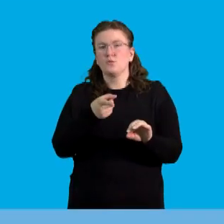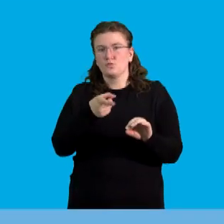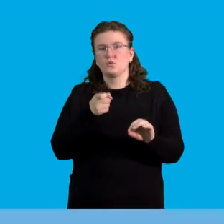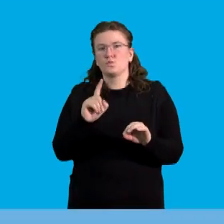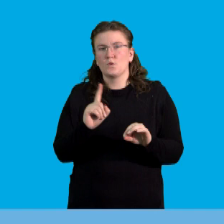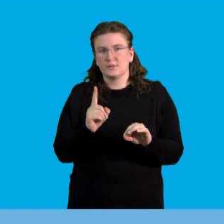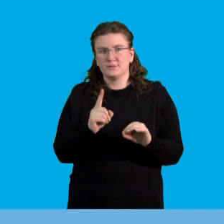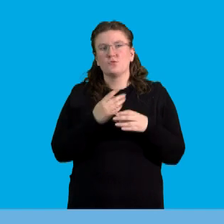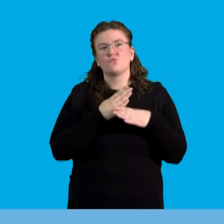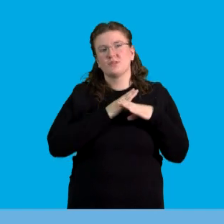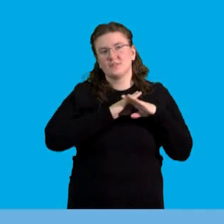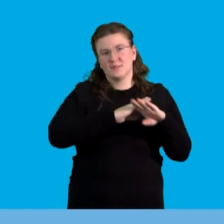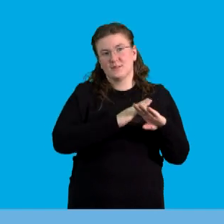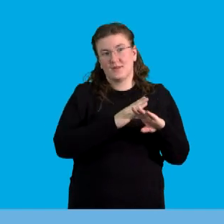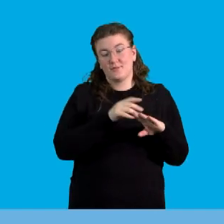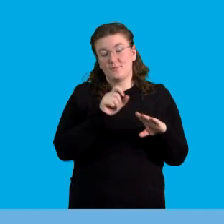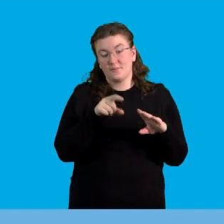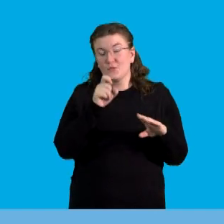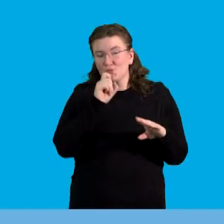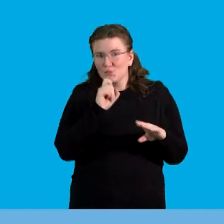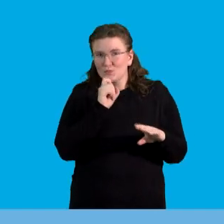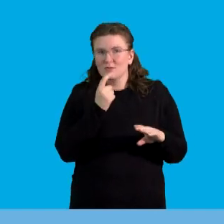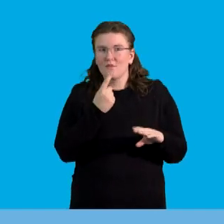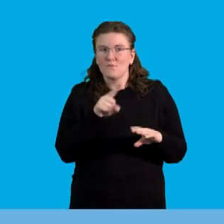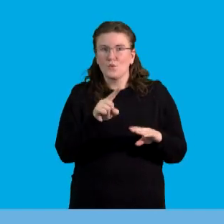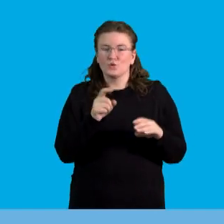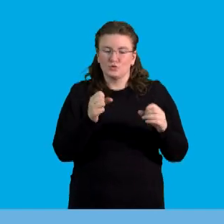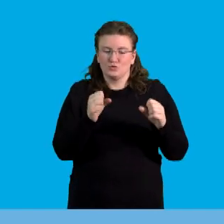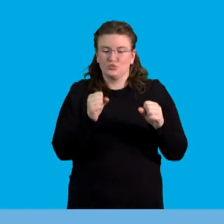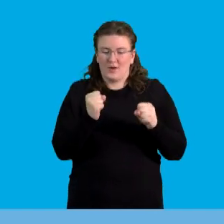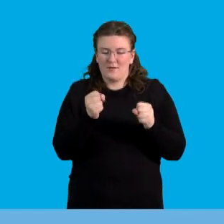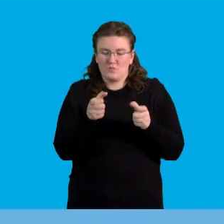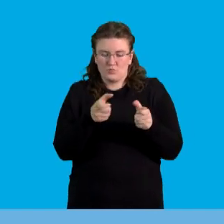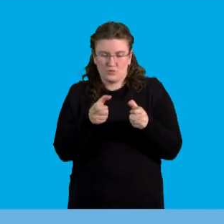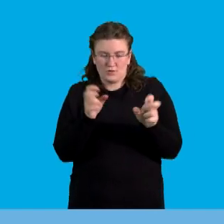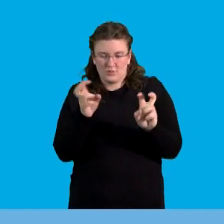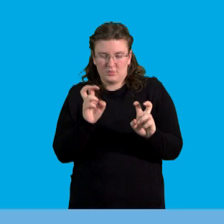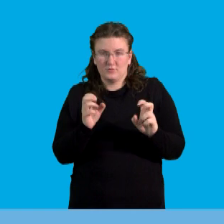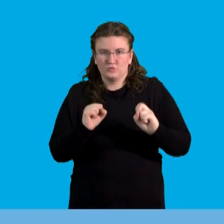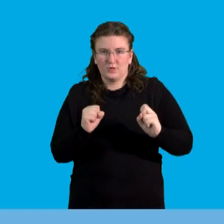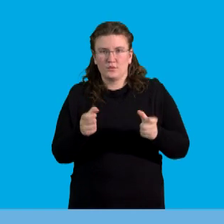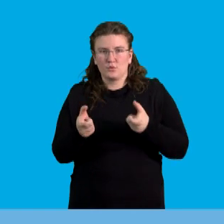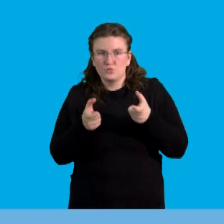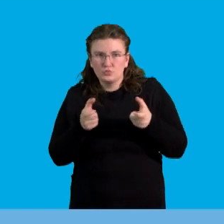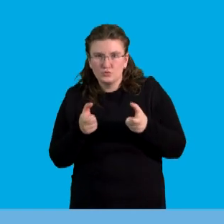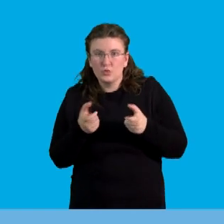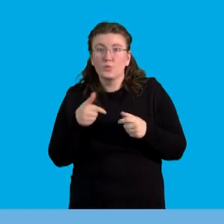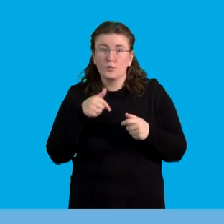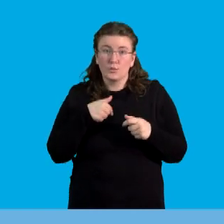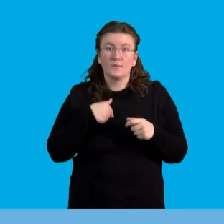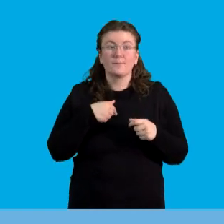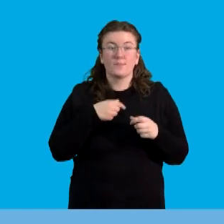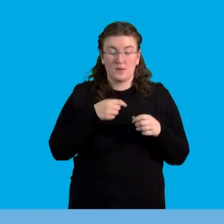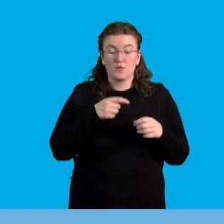resistors, and they are used to regulate the strength of the current in a circuit. So we are using the conductors with a